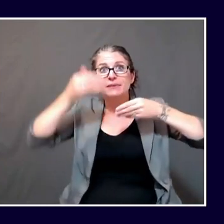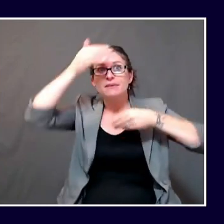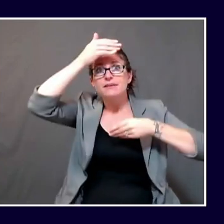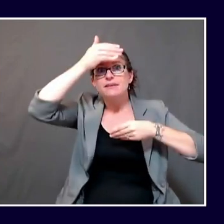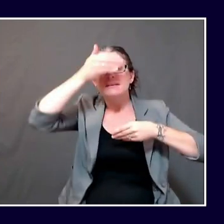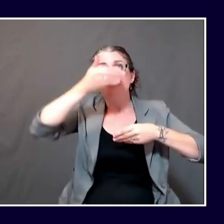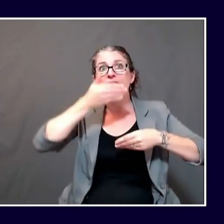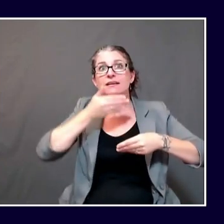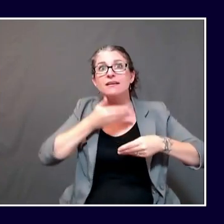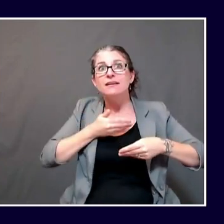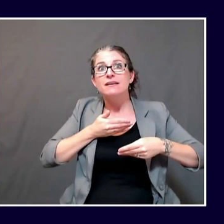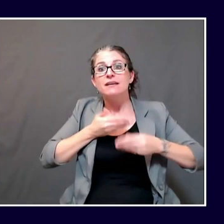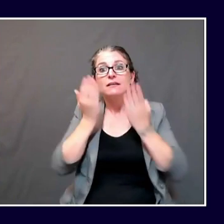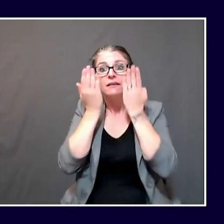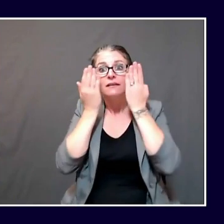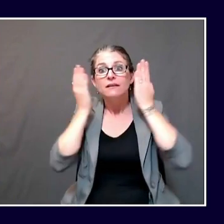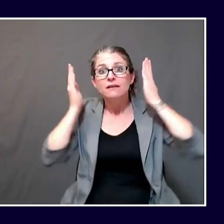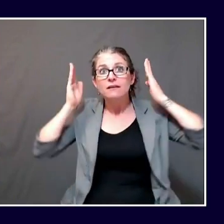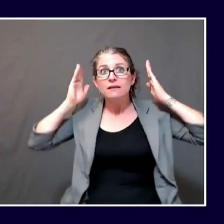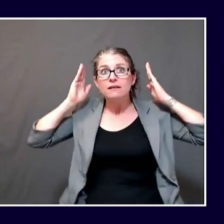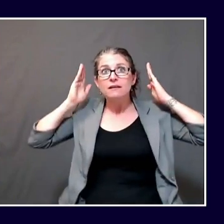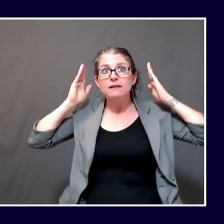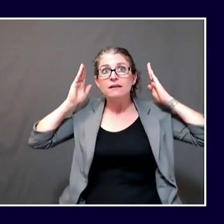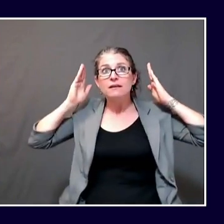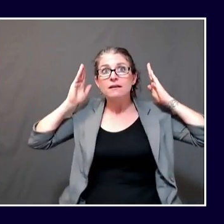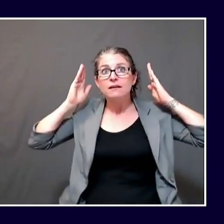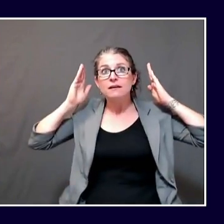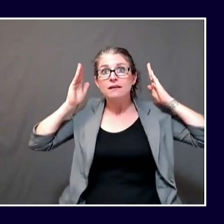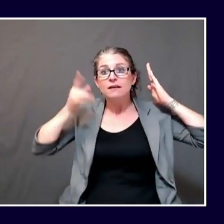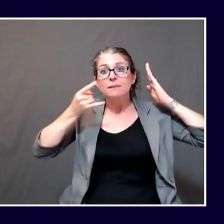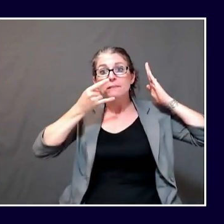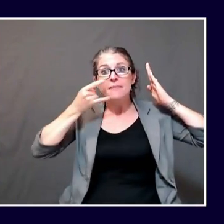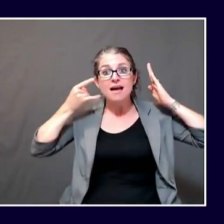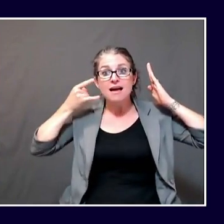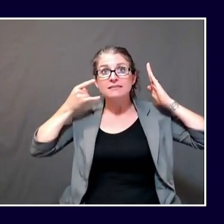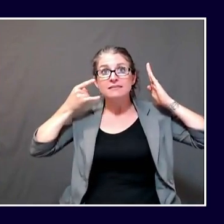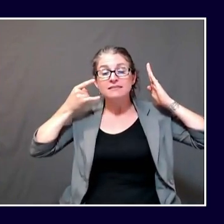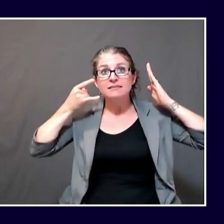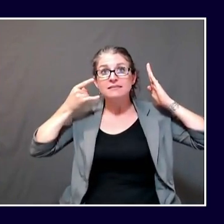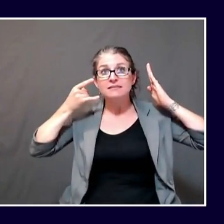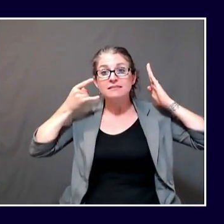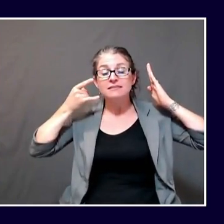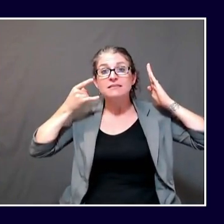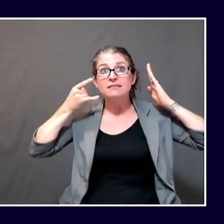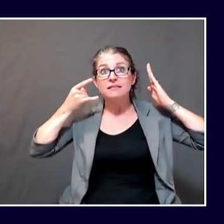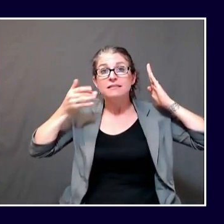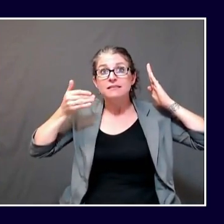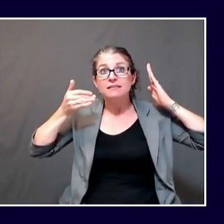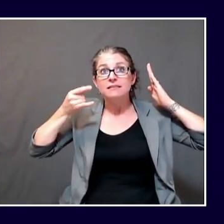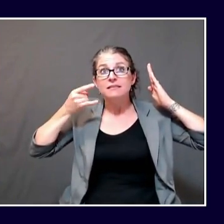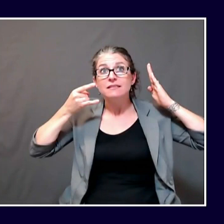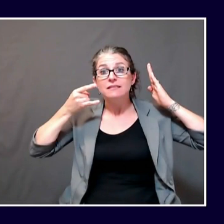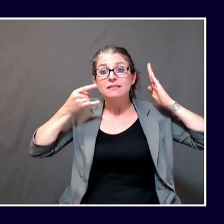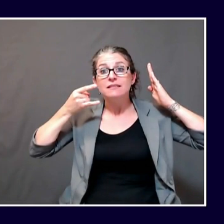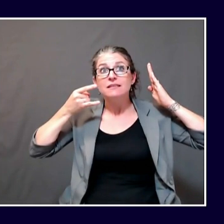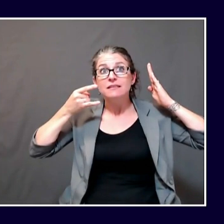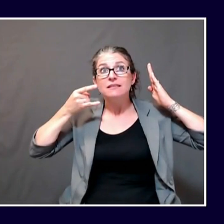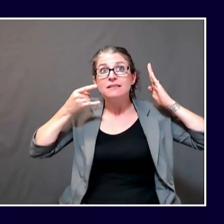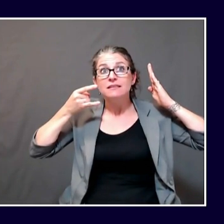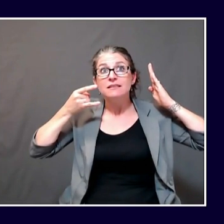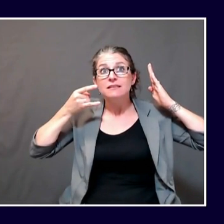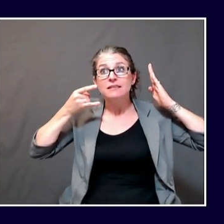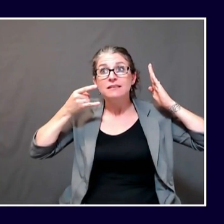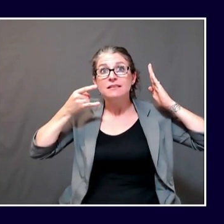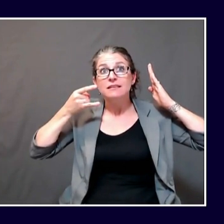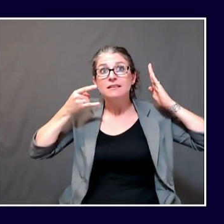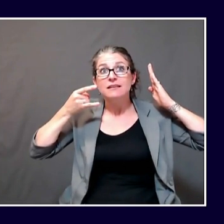in conjunction with a face covering, but they are a very, very, very distant substitute for